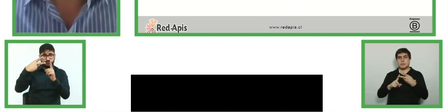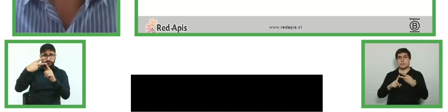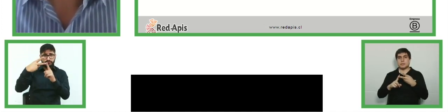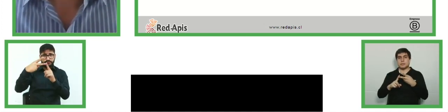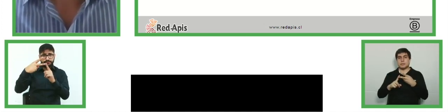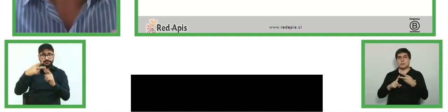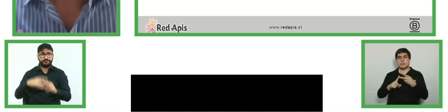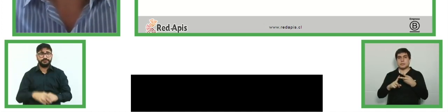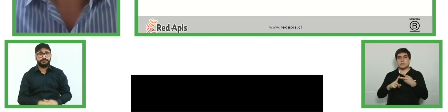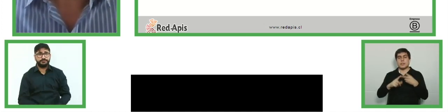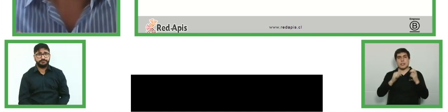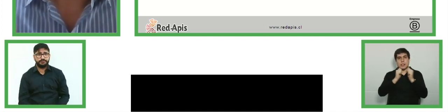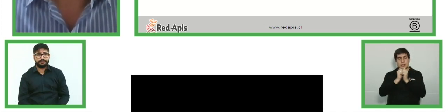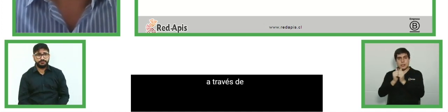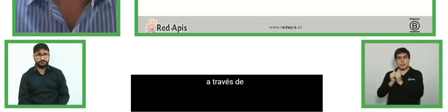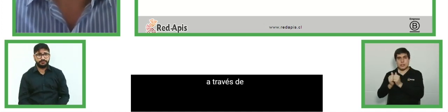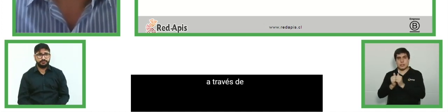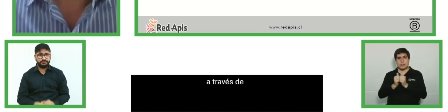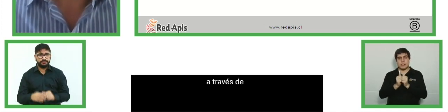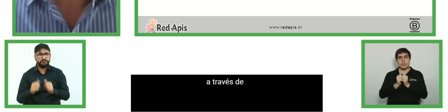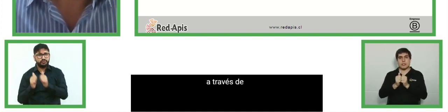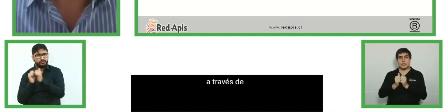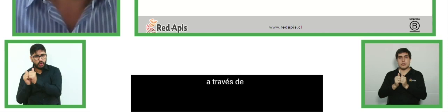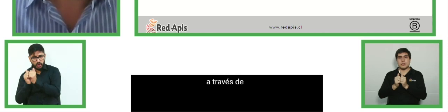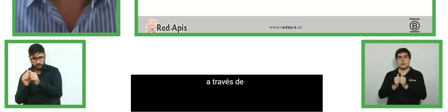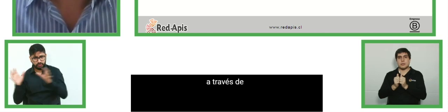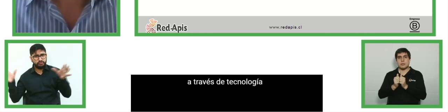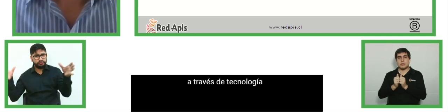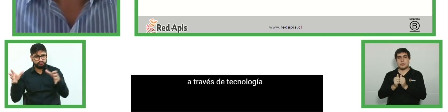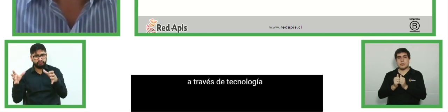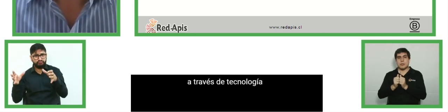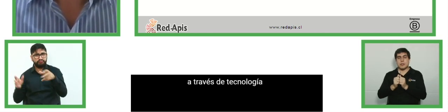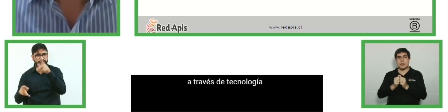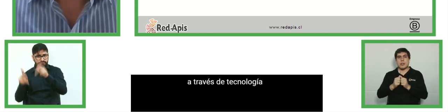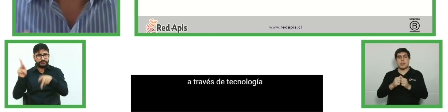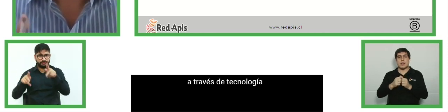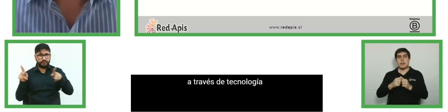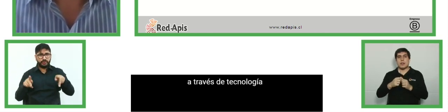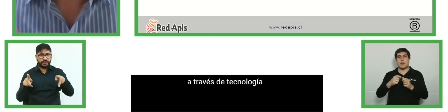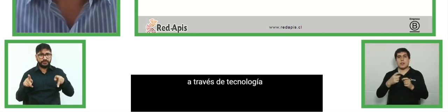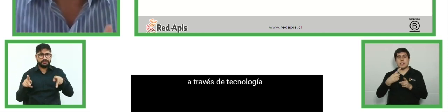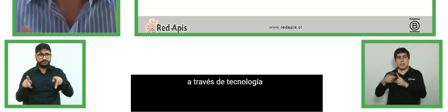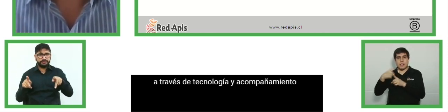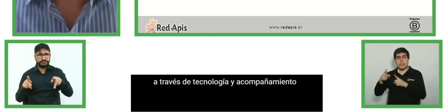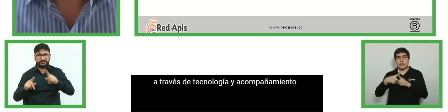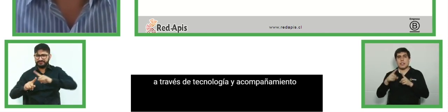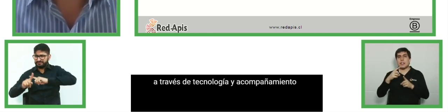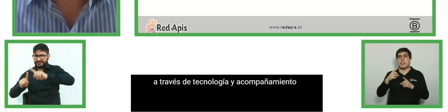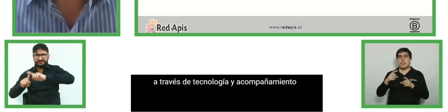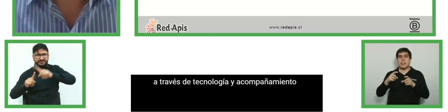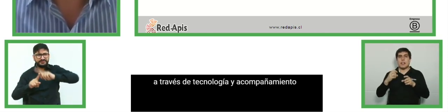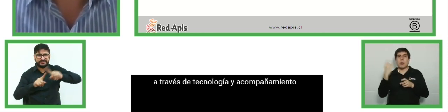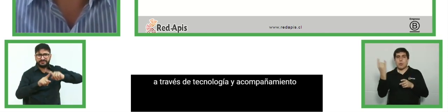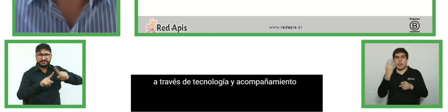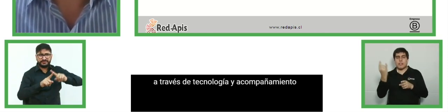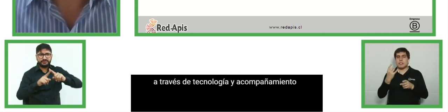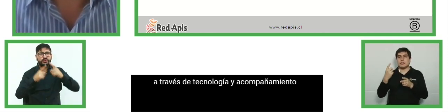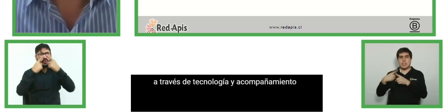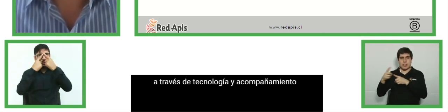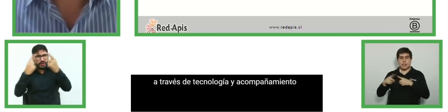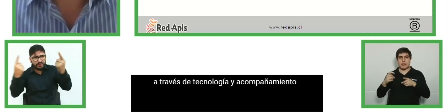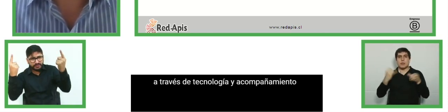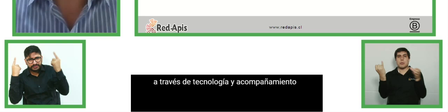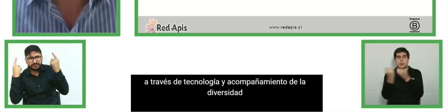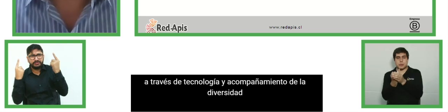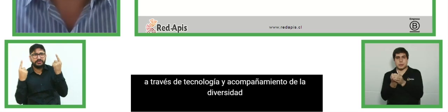diversity or inclusion and diversity with different institutions. We started this because one of our co-founders